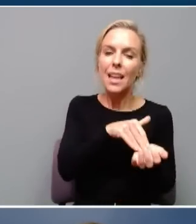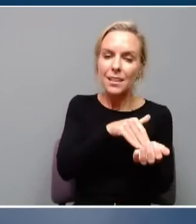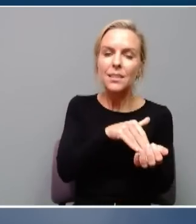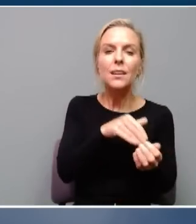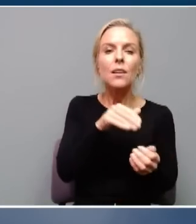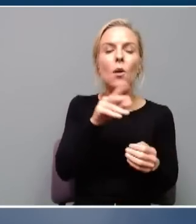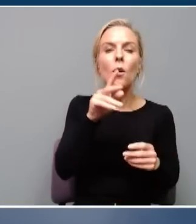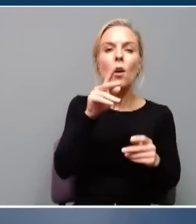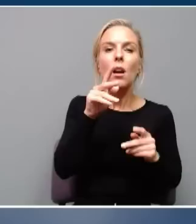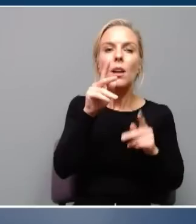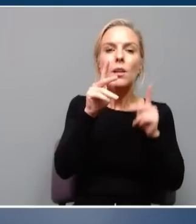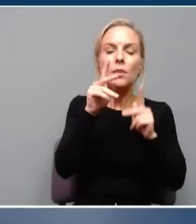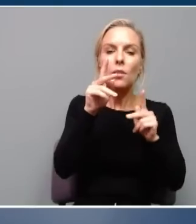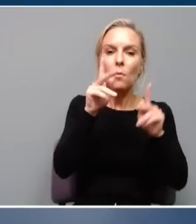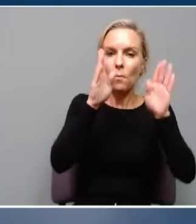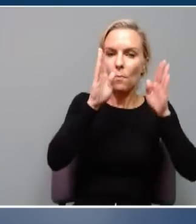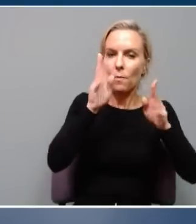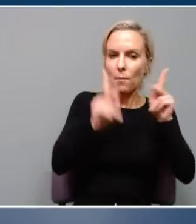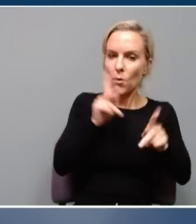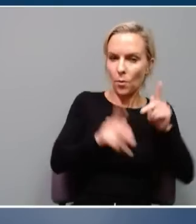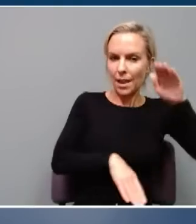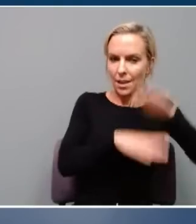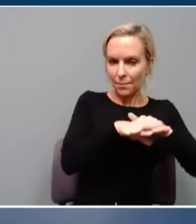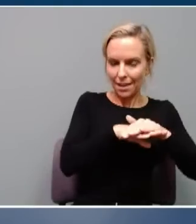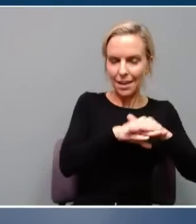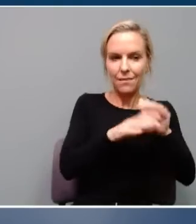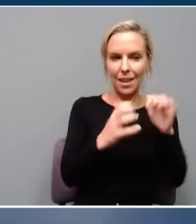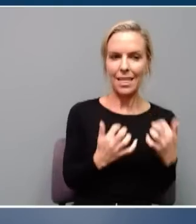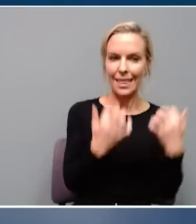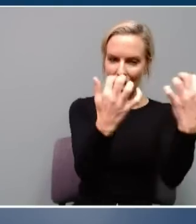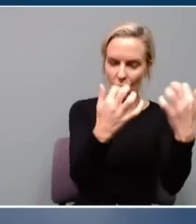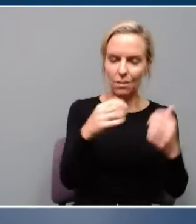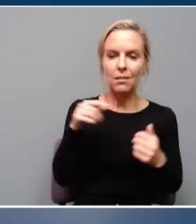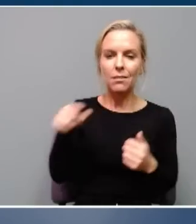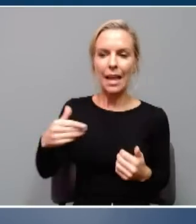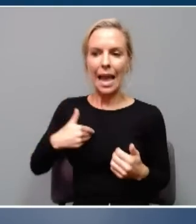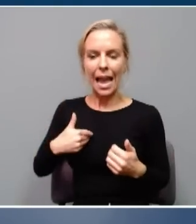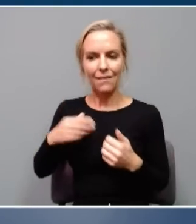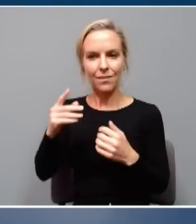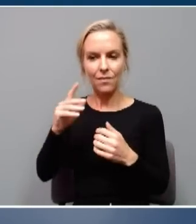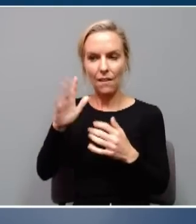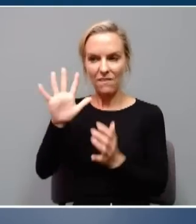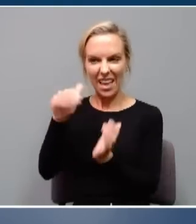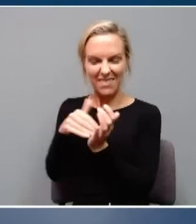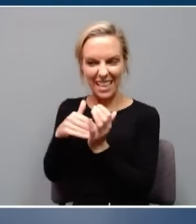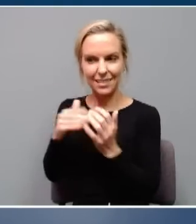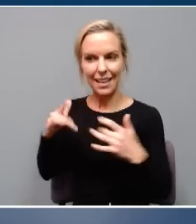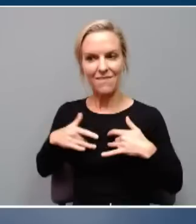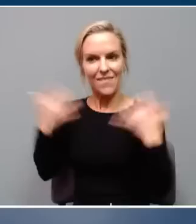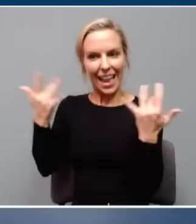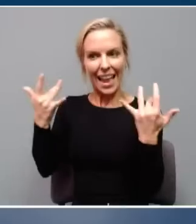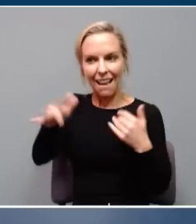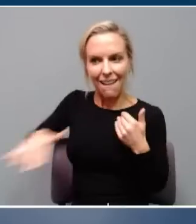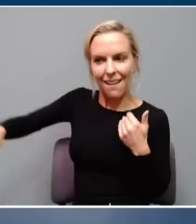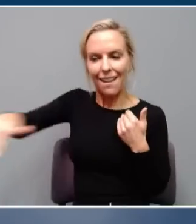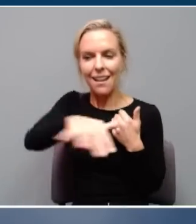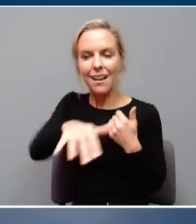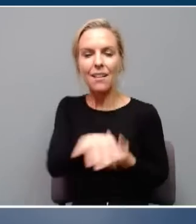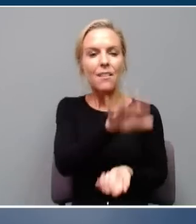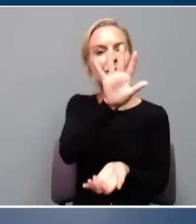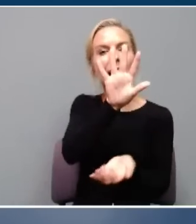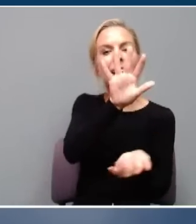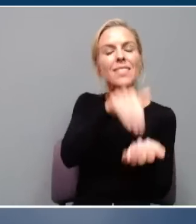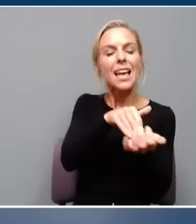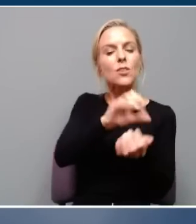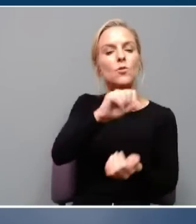capacity amphitheater, a 500 person outdoor event space, a 3,200 square foot wedding chapel,